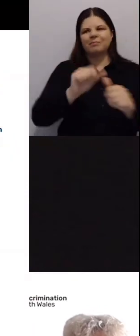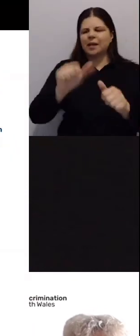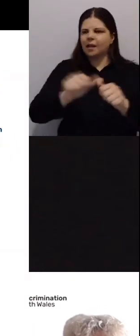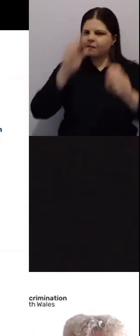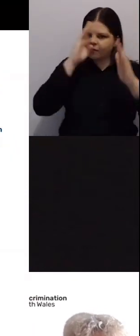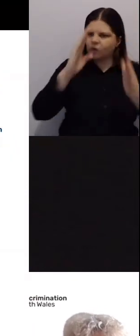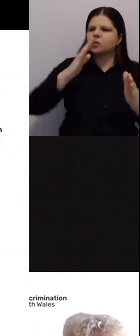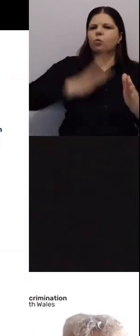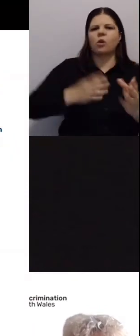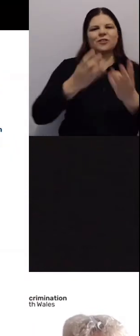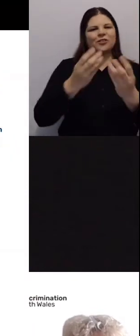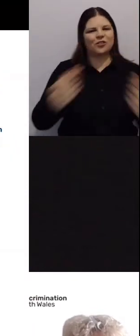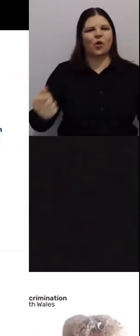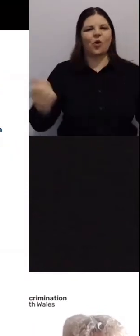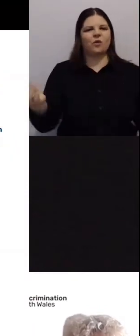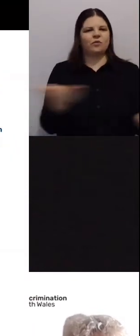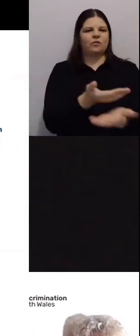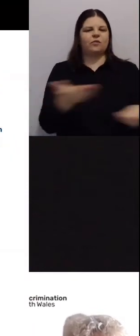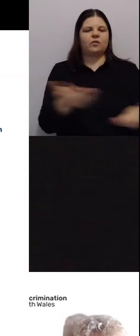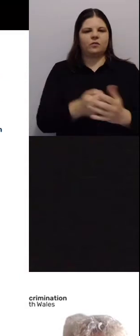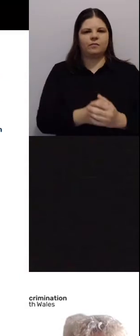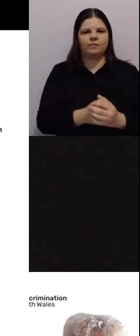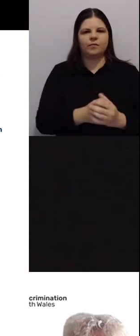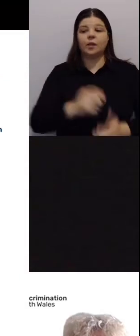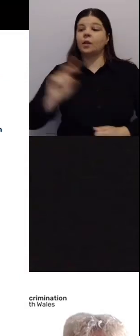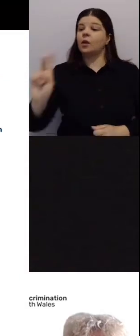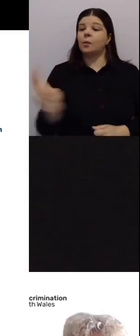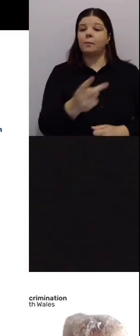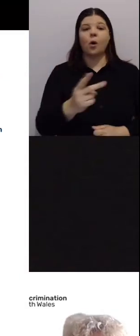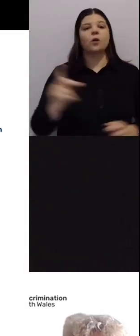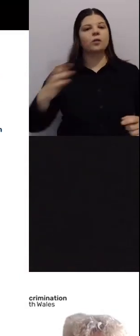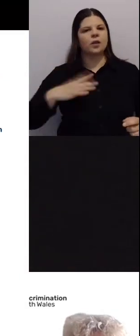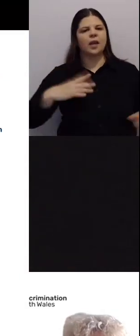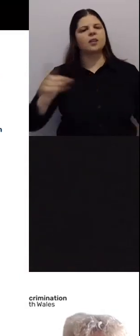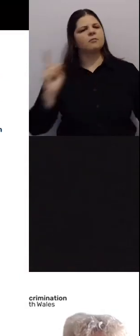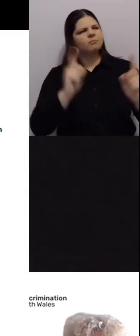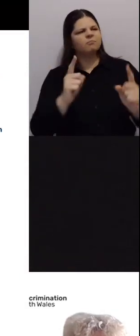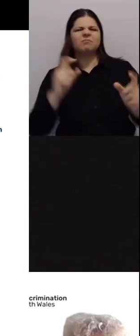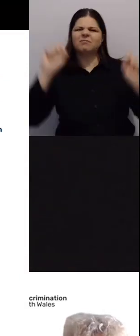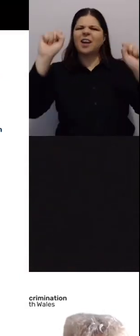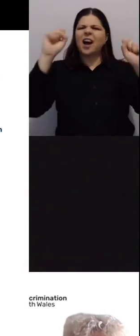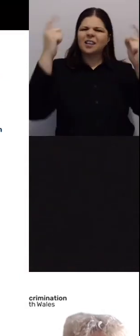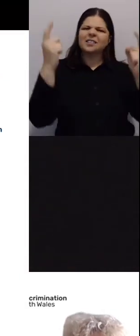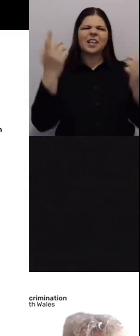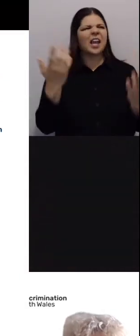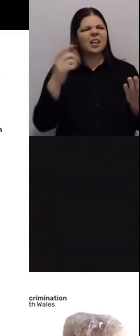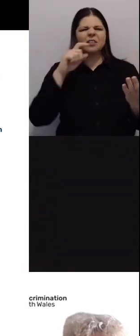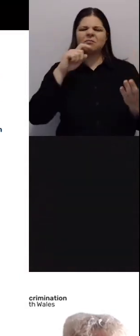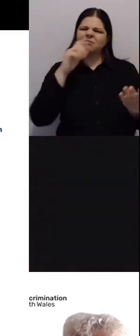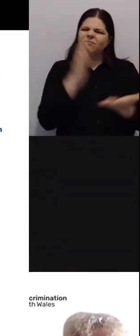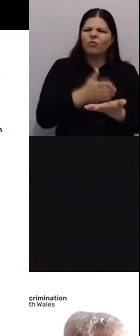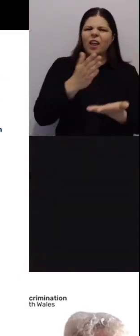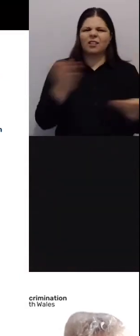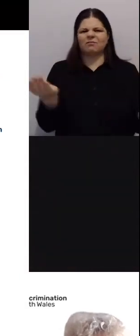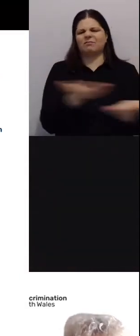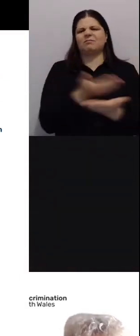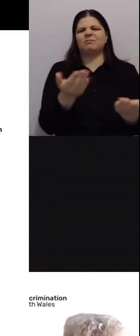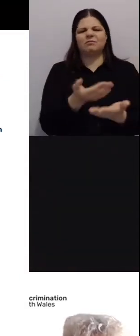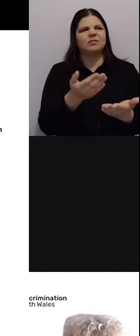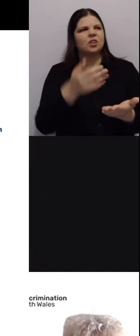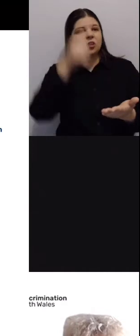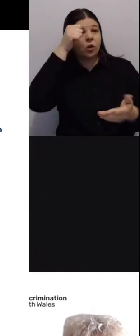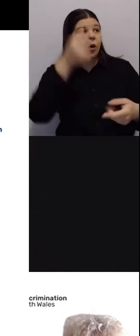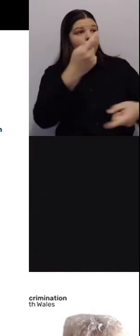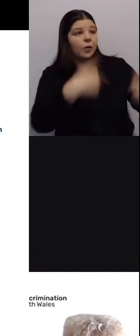And parties attend with realistic expectations and are informed about conciliation outcomes previously